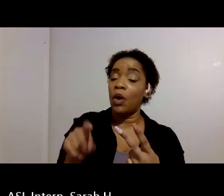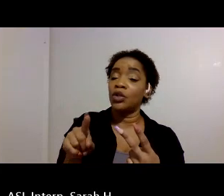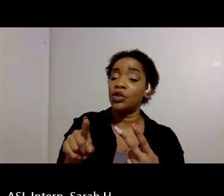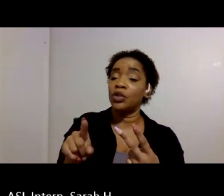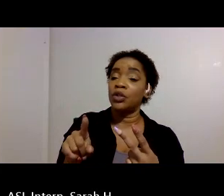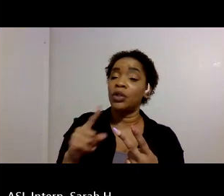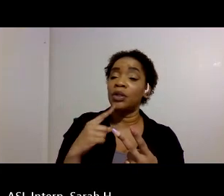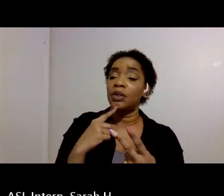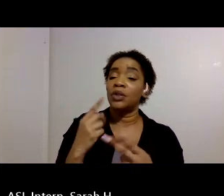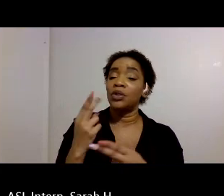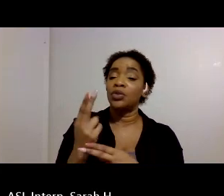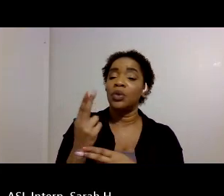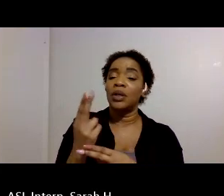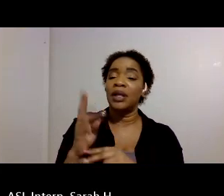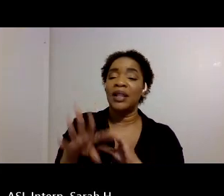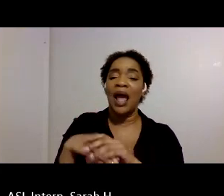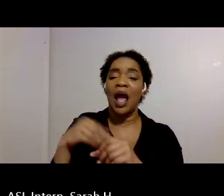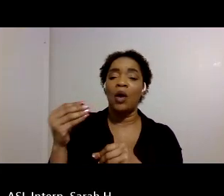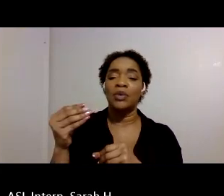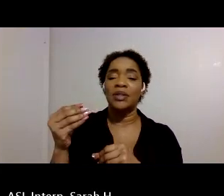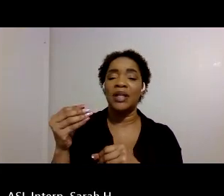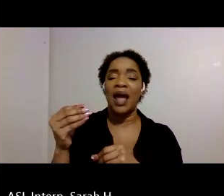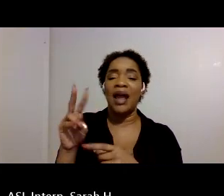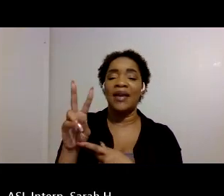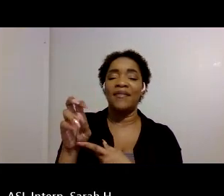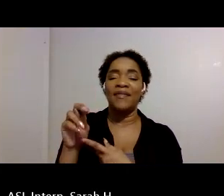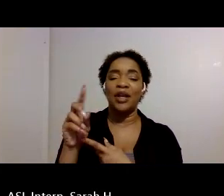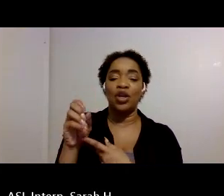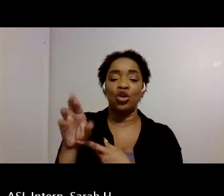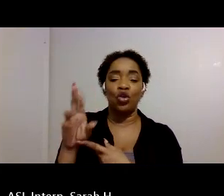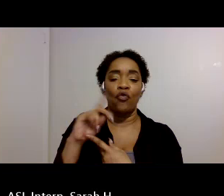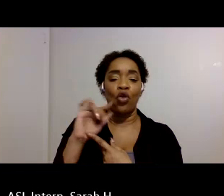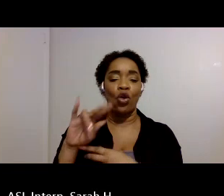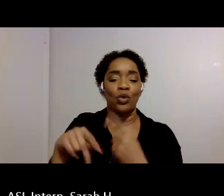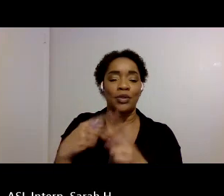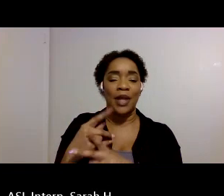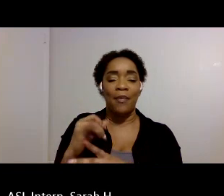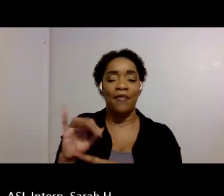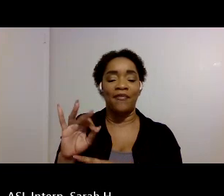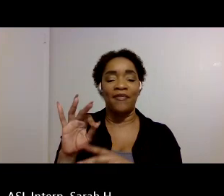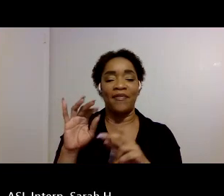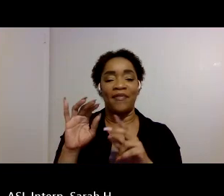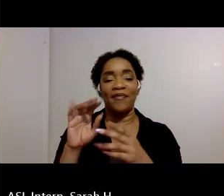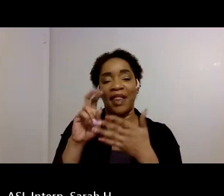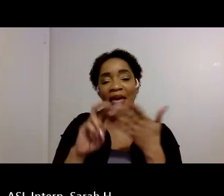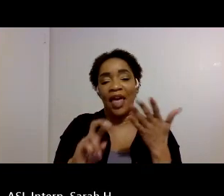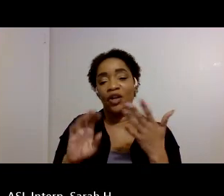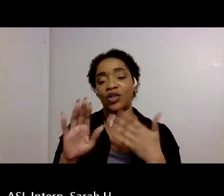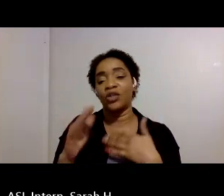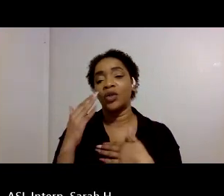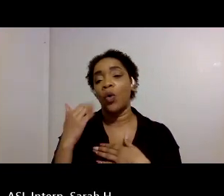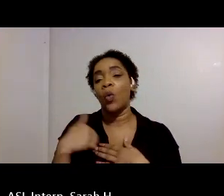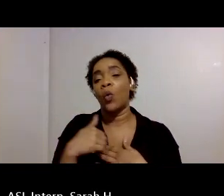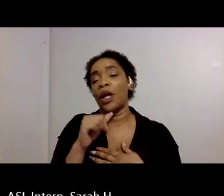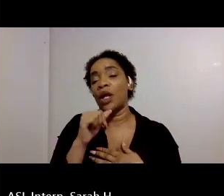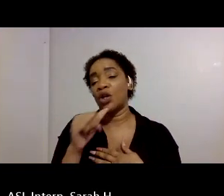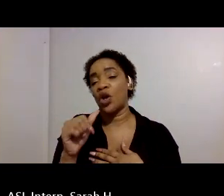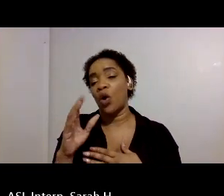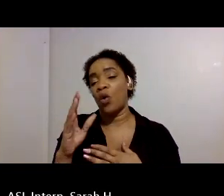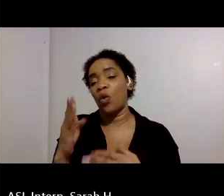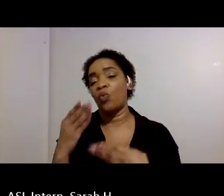vendor for those type of ladders, which you gave the recommendation. We don't necessarily give a recommendation for its